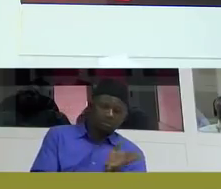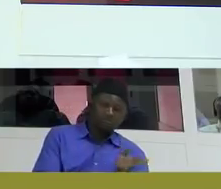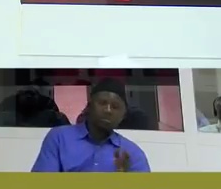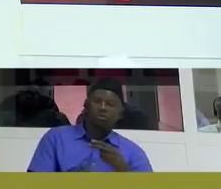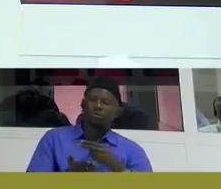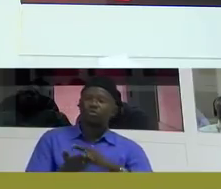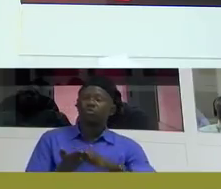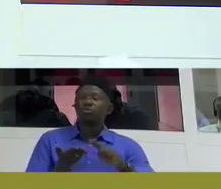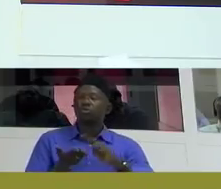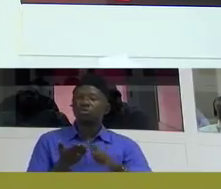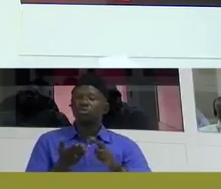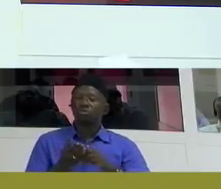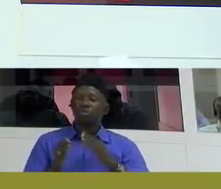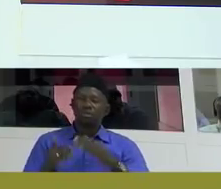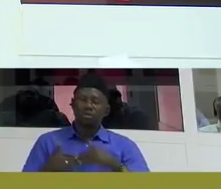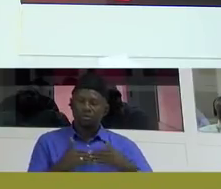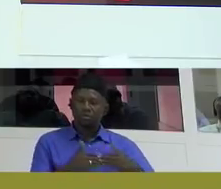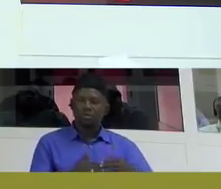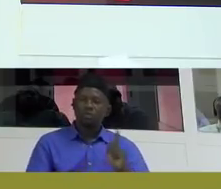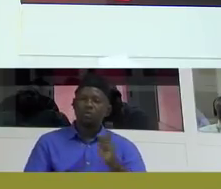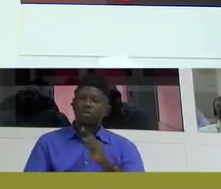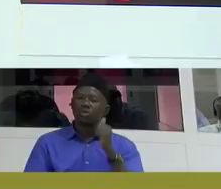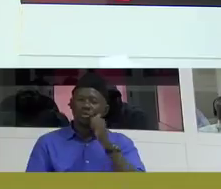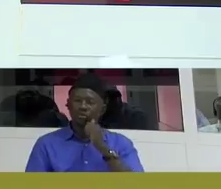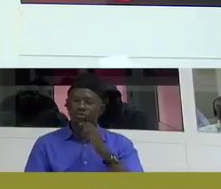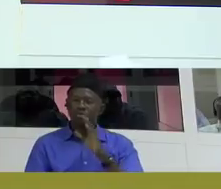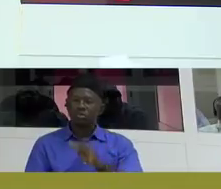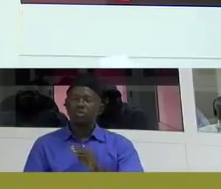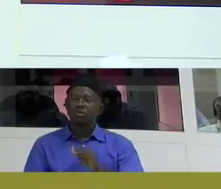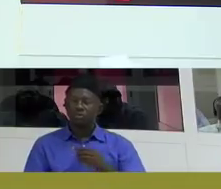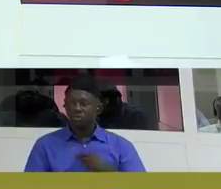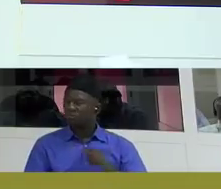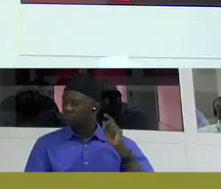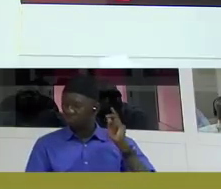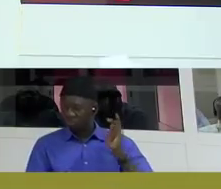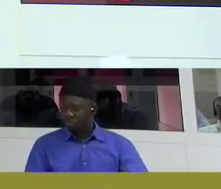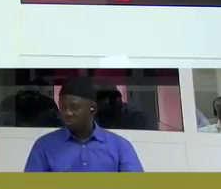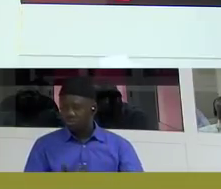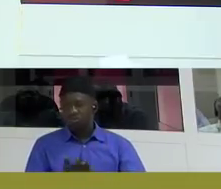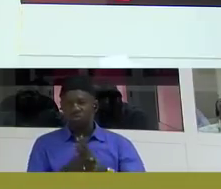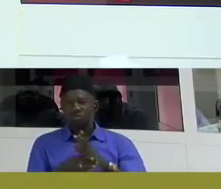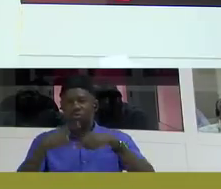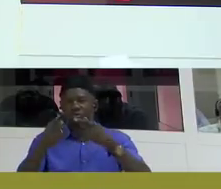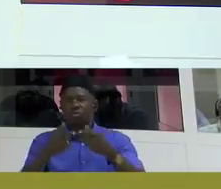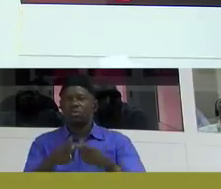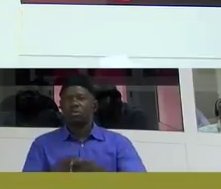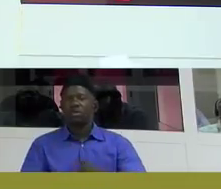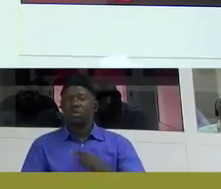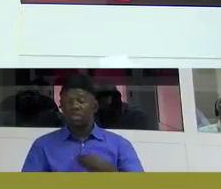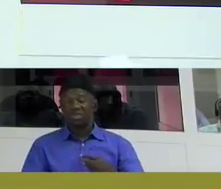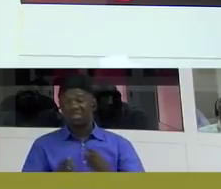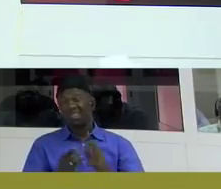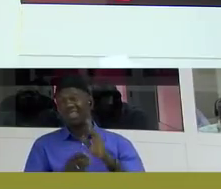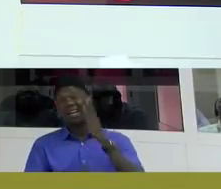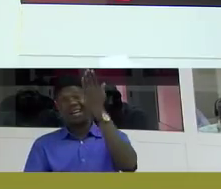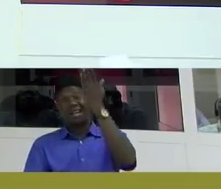to be will cease to be. And that's the peak of it. Wouldn't you